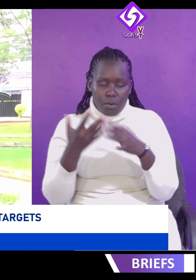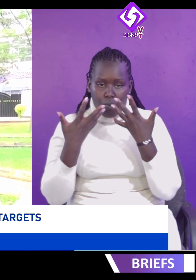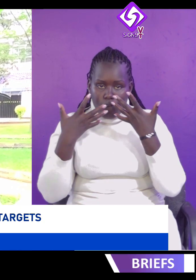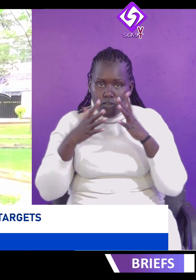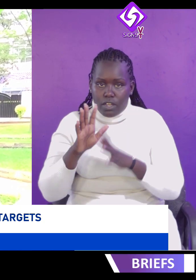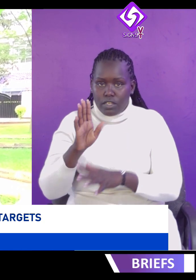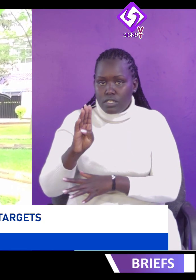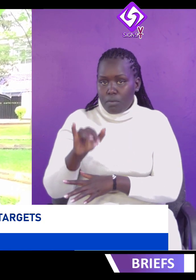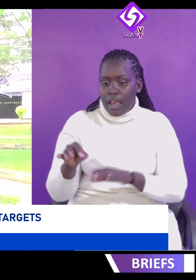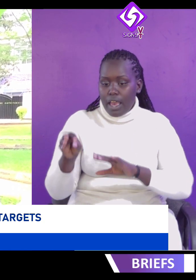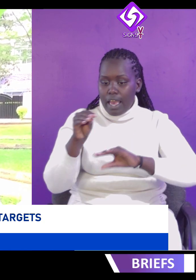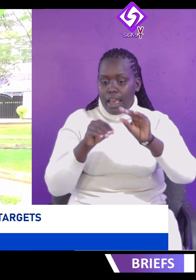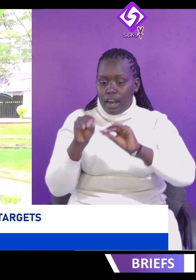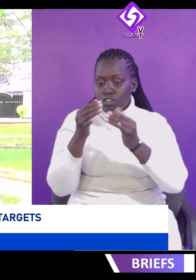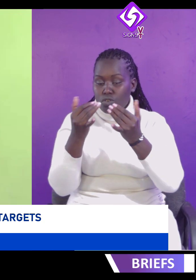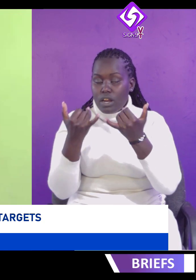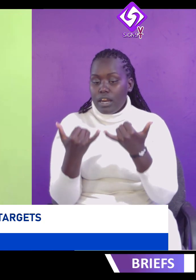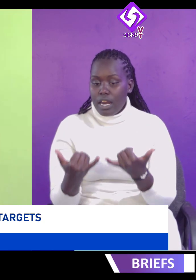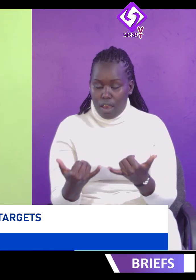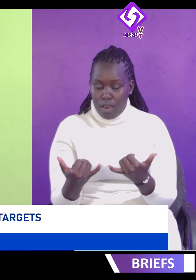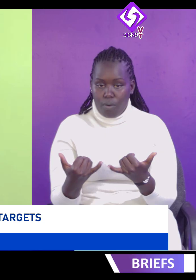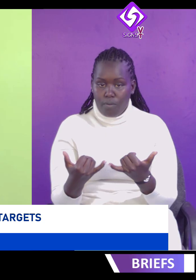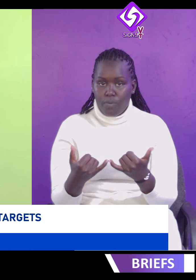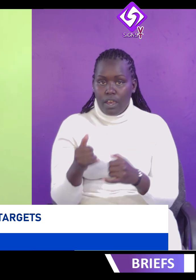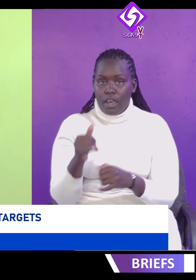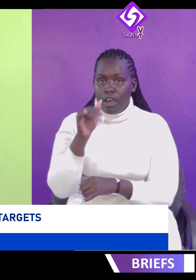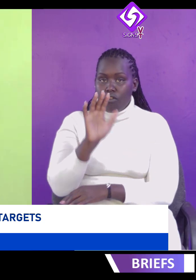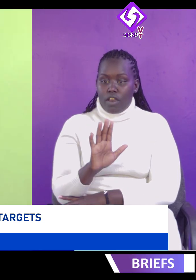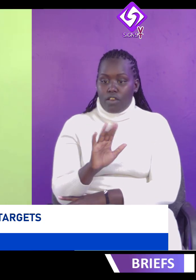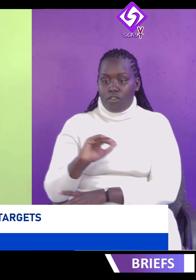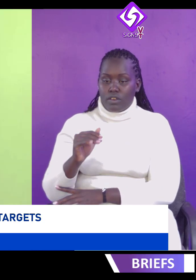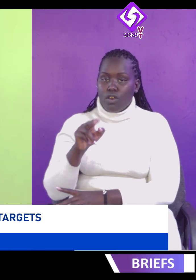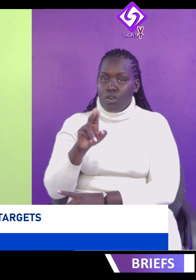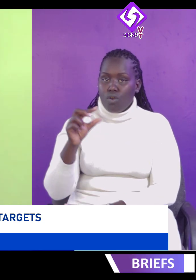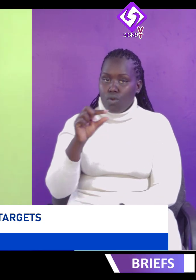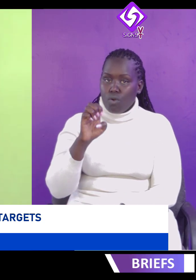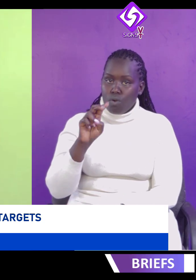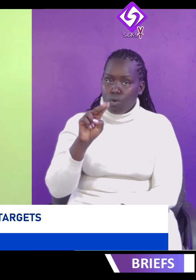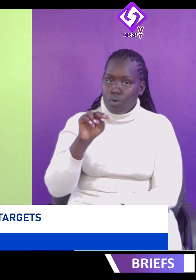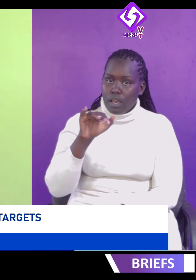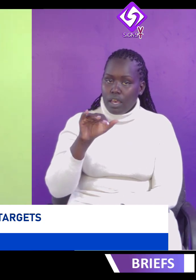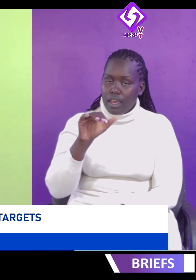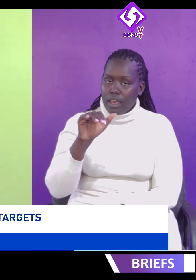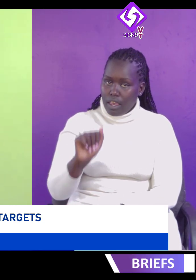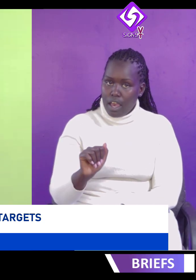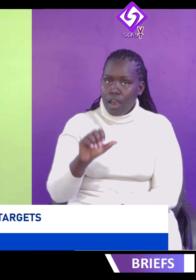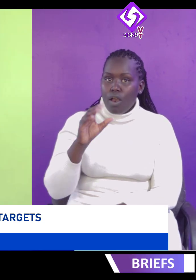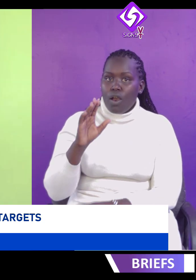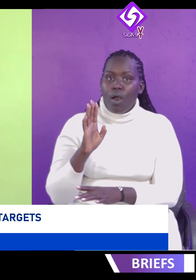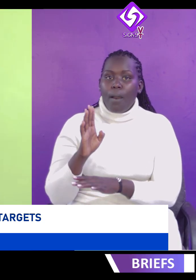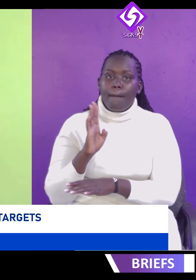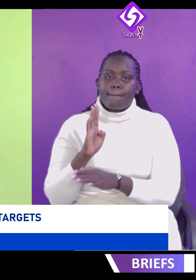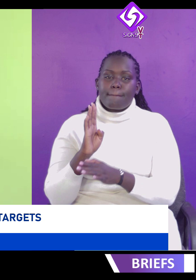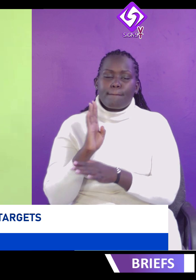by-election. So we are now in 5 constituencies, that is Ugenya, Alego Usonga, Game, Bondo, and Rarieda.